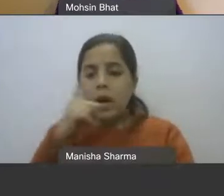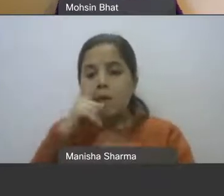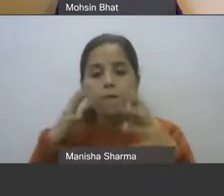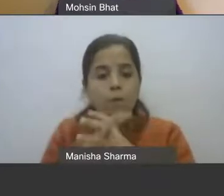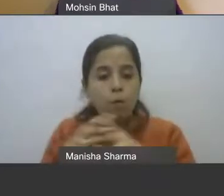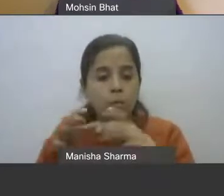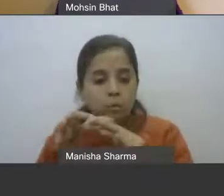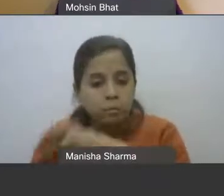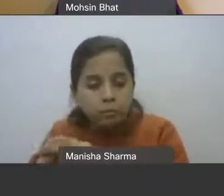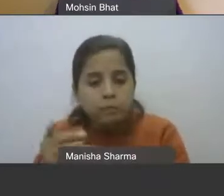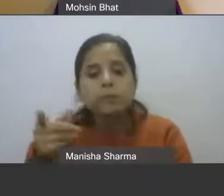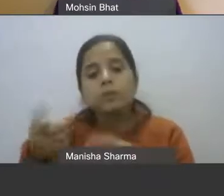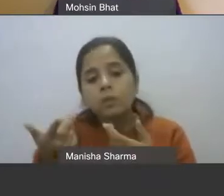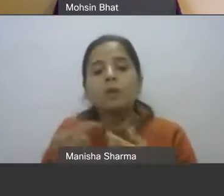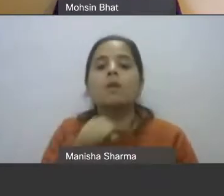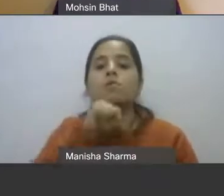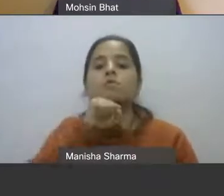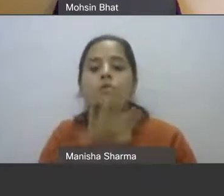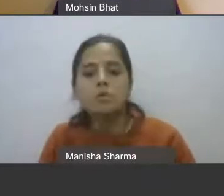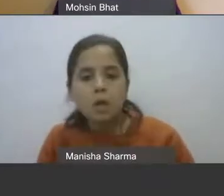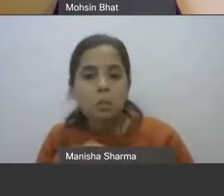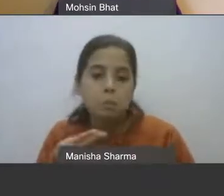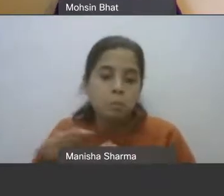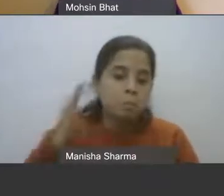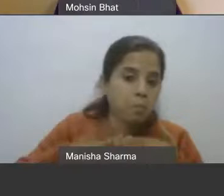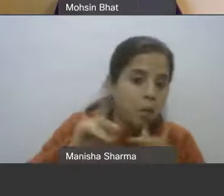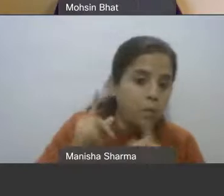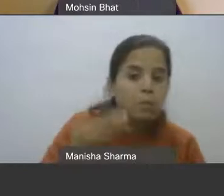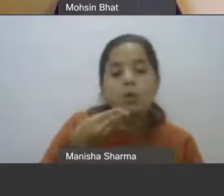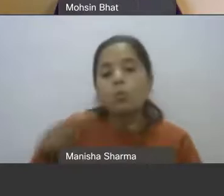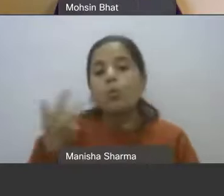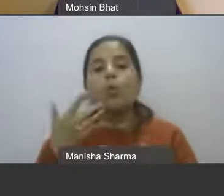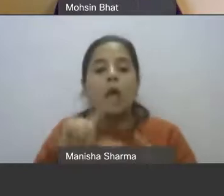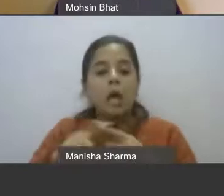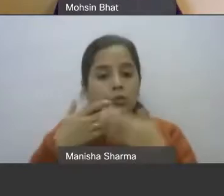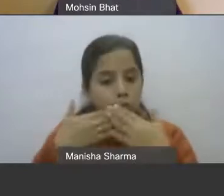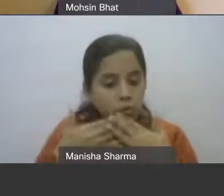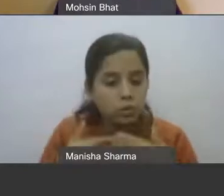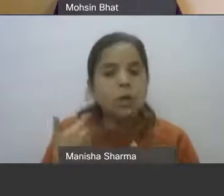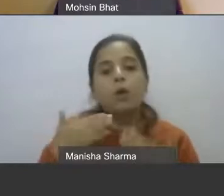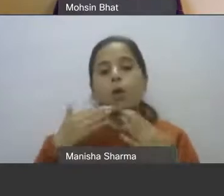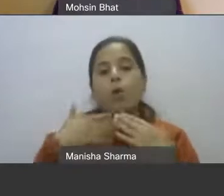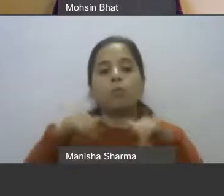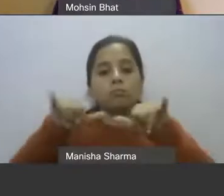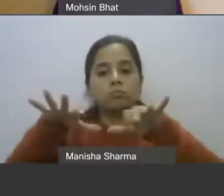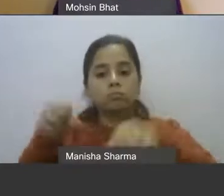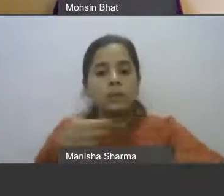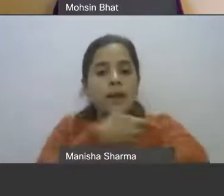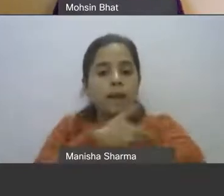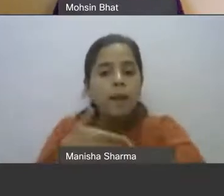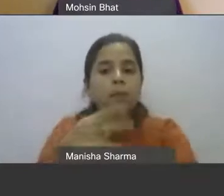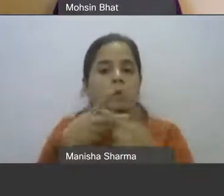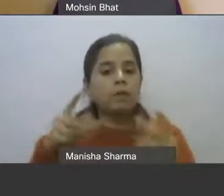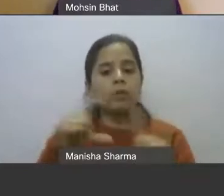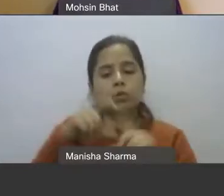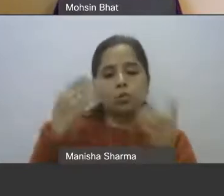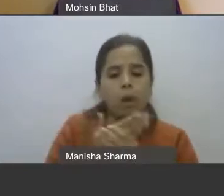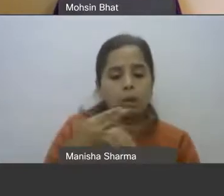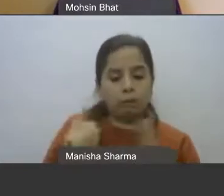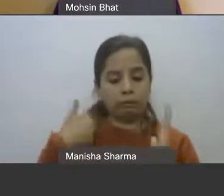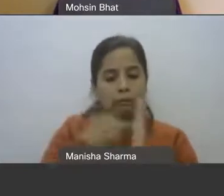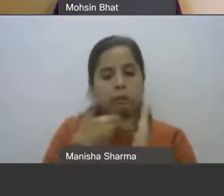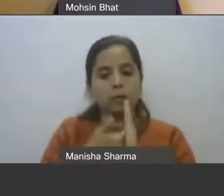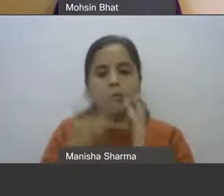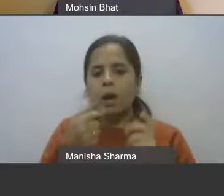are more likely to be married younger, who are less likely to be educated, less likely to have properties, and hence less likely to have documents. What kind